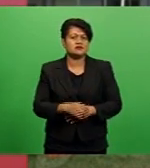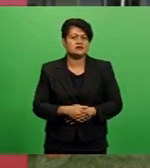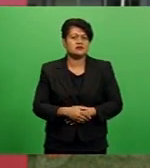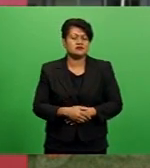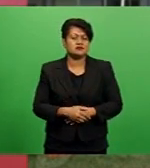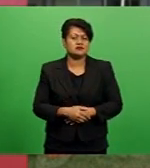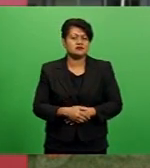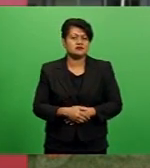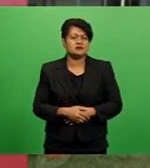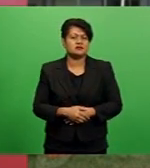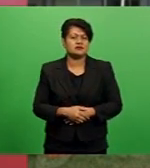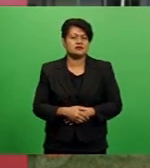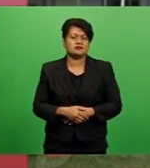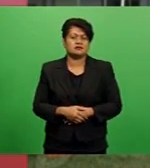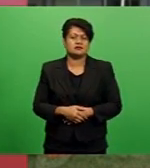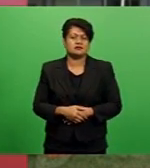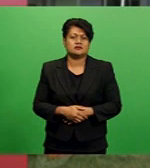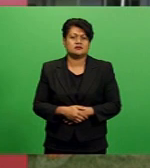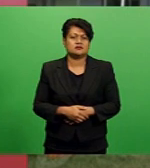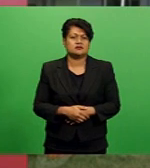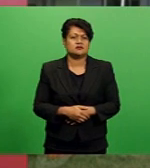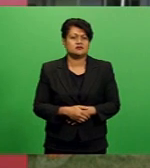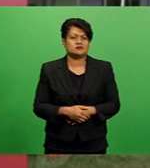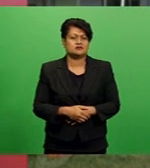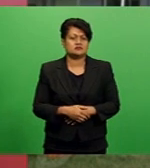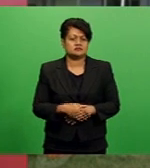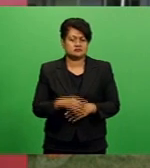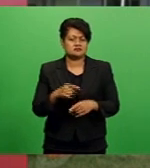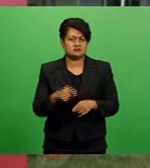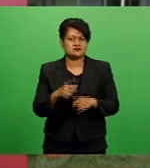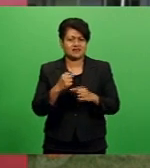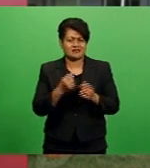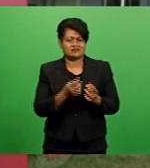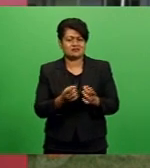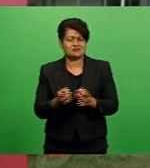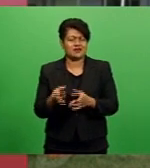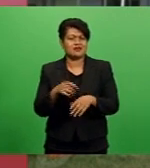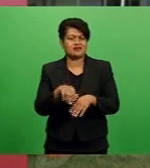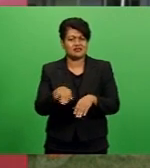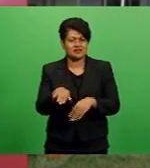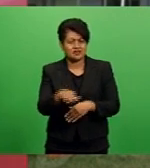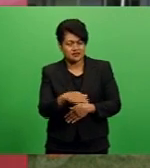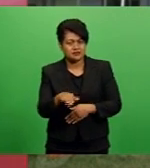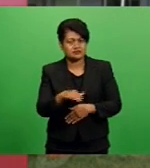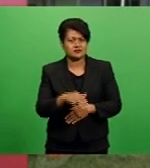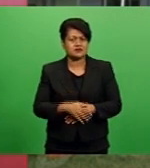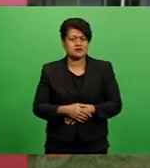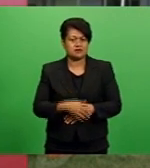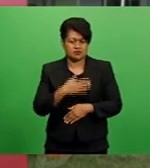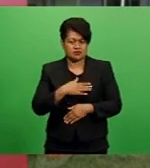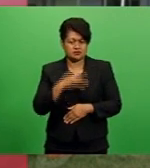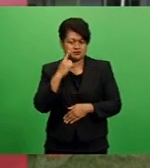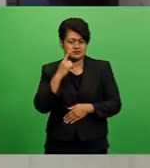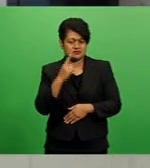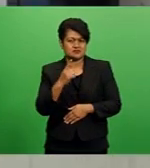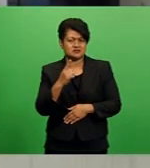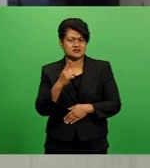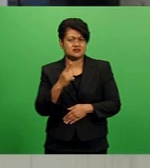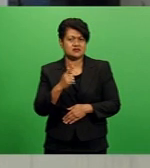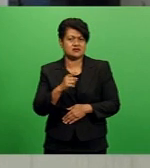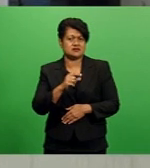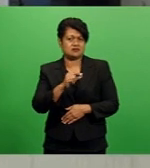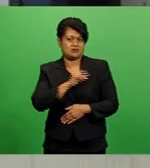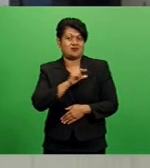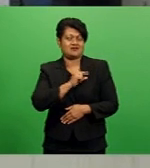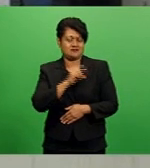really into a place where we've beginning to get the numbers of doctors. We want to be able to improve the quality of the doctors that we have.